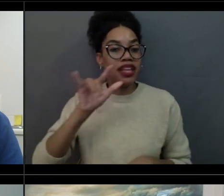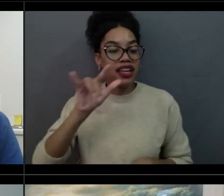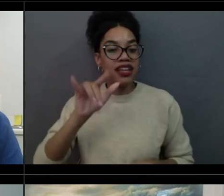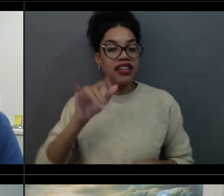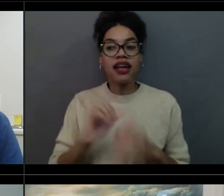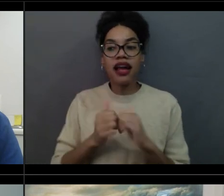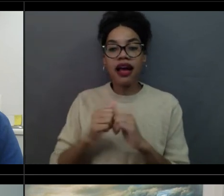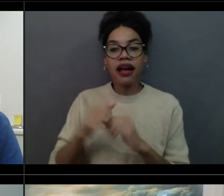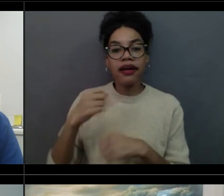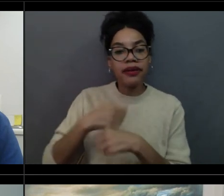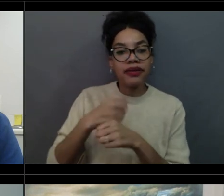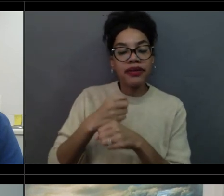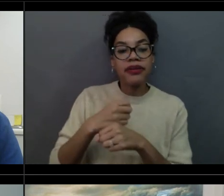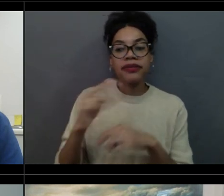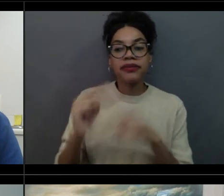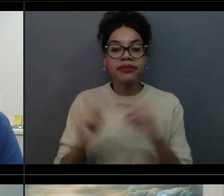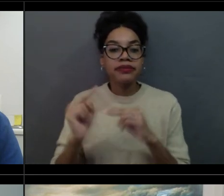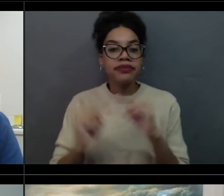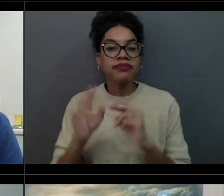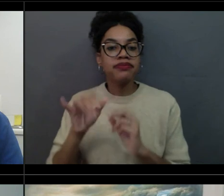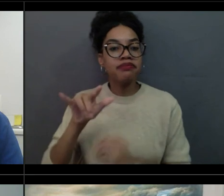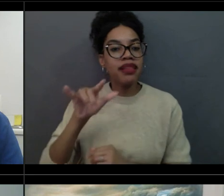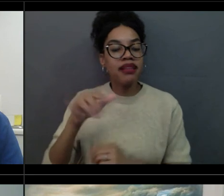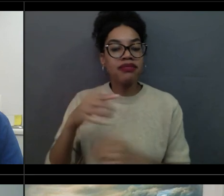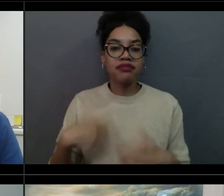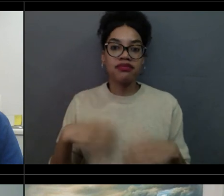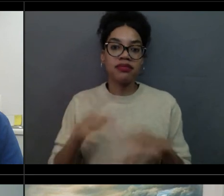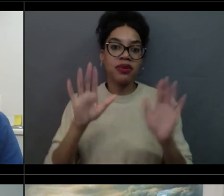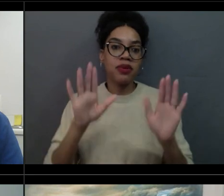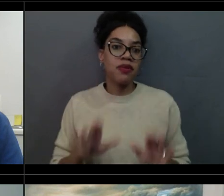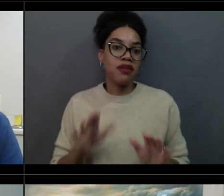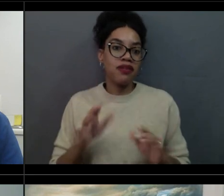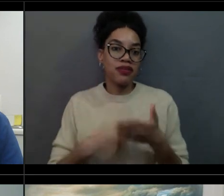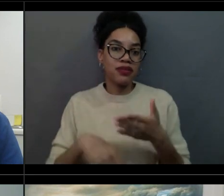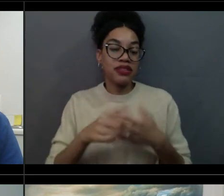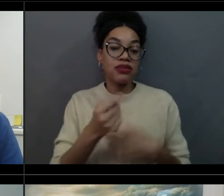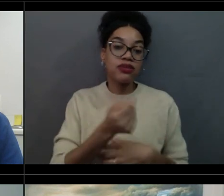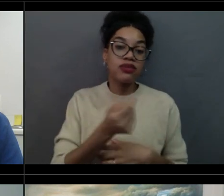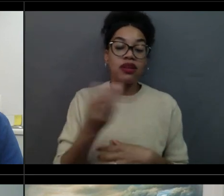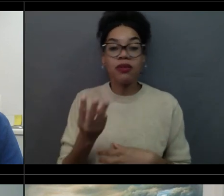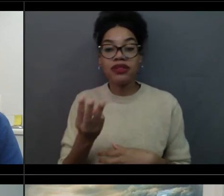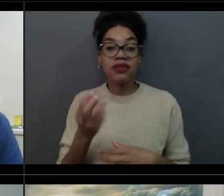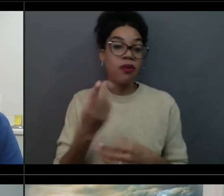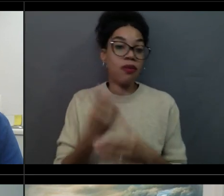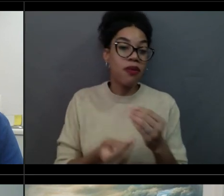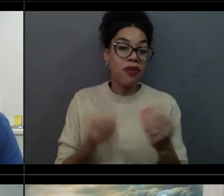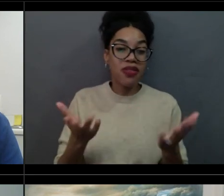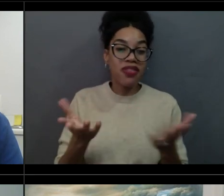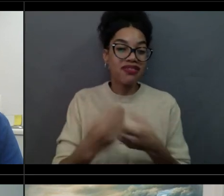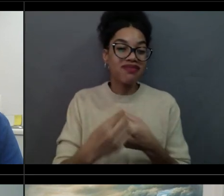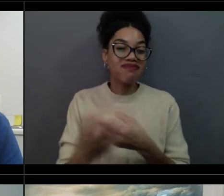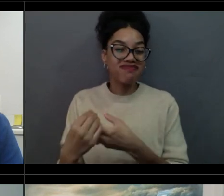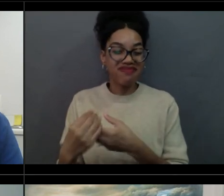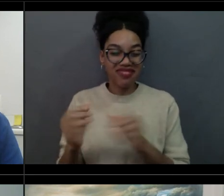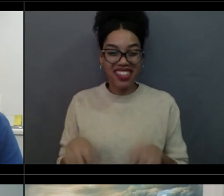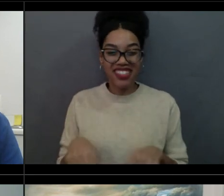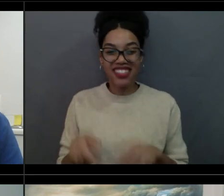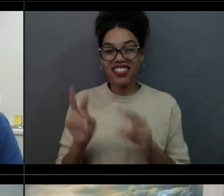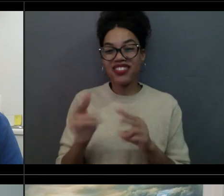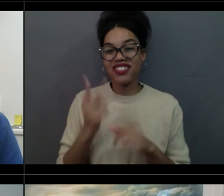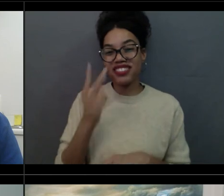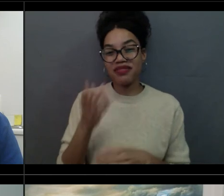fabrication shop. So next week is going to be a banner week, whether you join us Tuesday or Wednesday or both. Looking forward to seeing both of